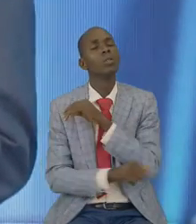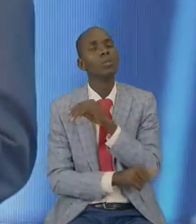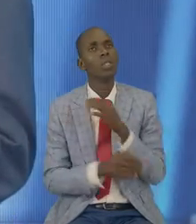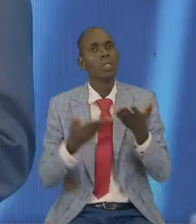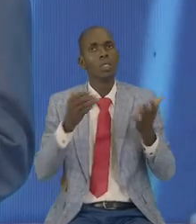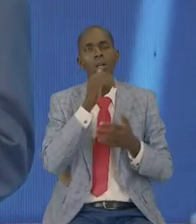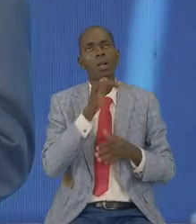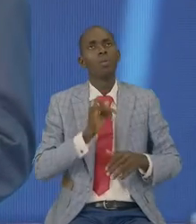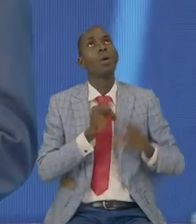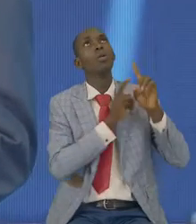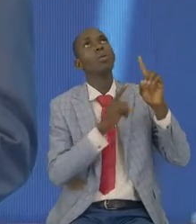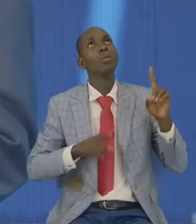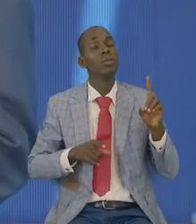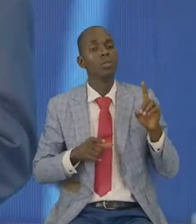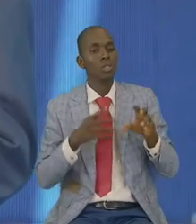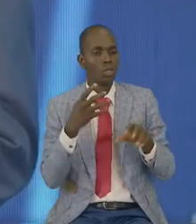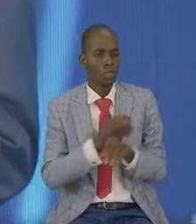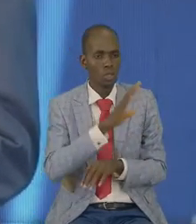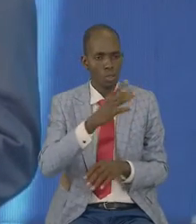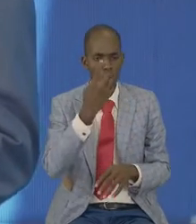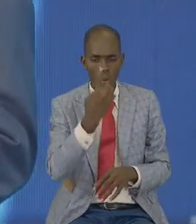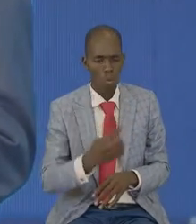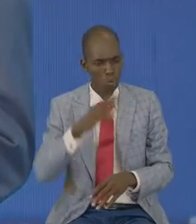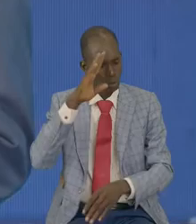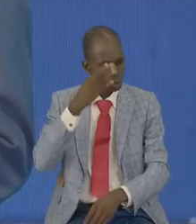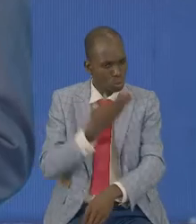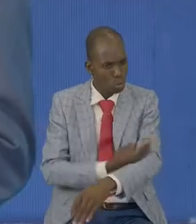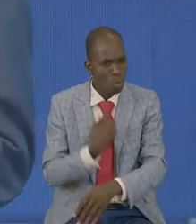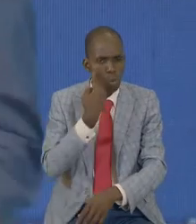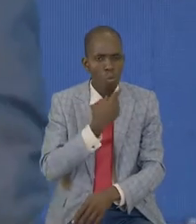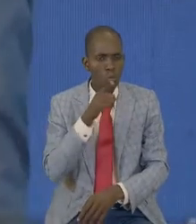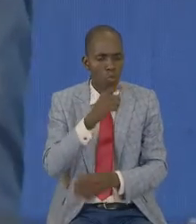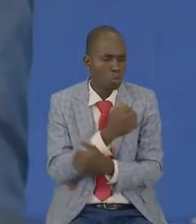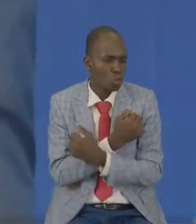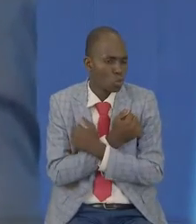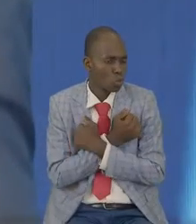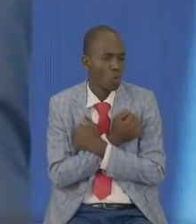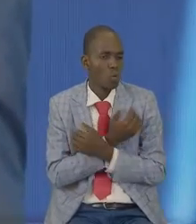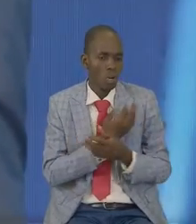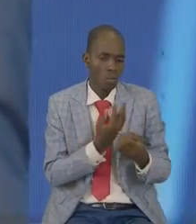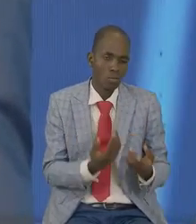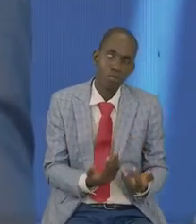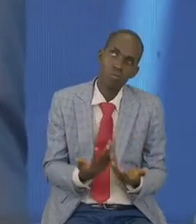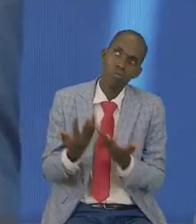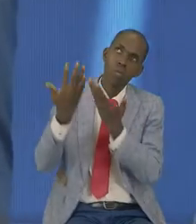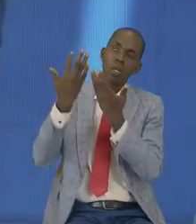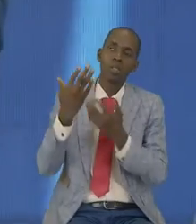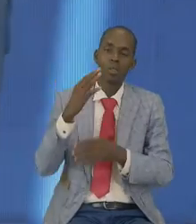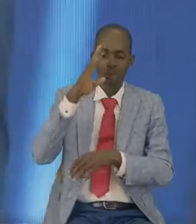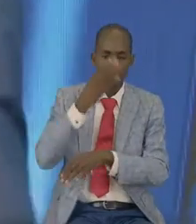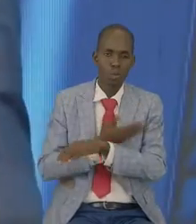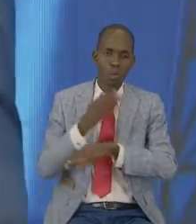your son, your only son, whom you love, and sacrifice him to me on